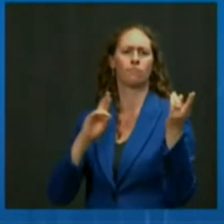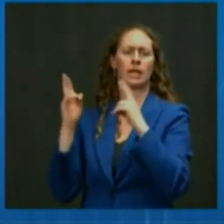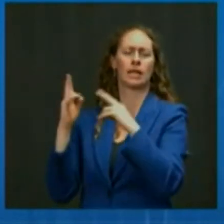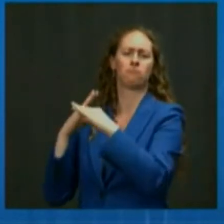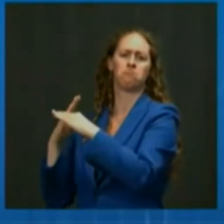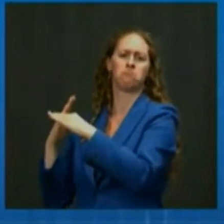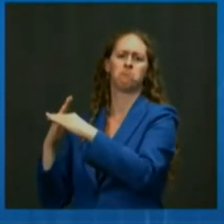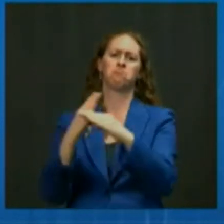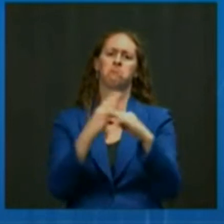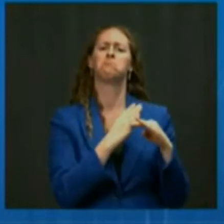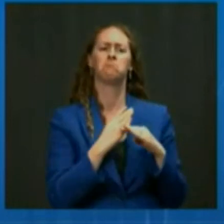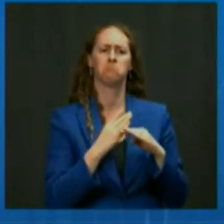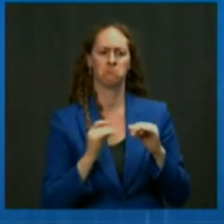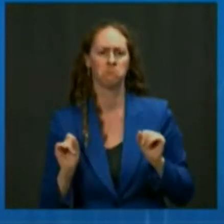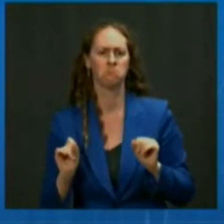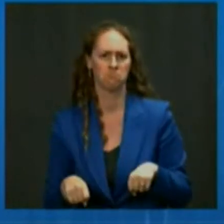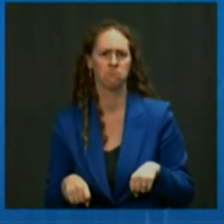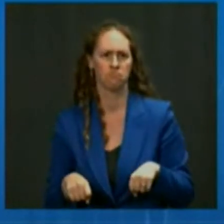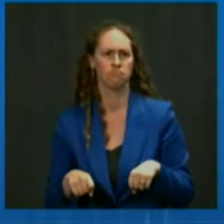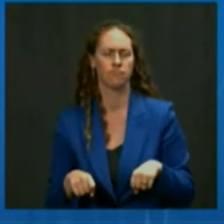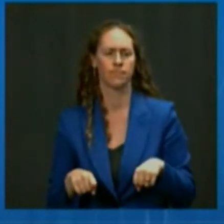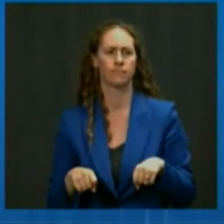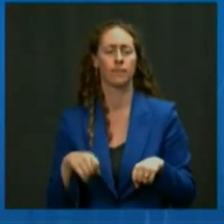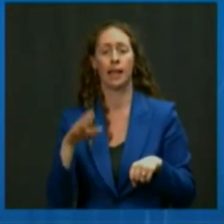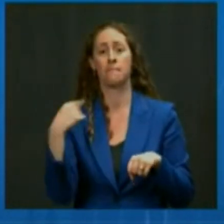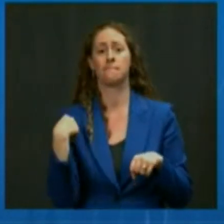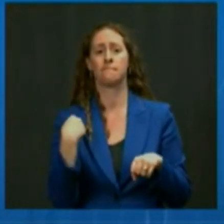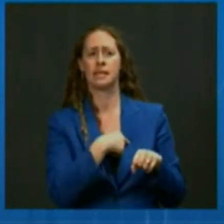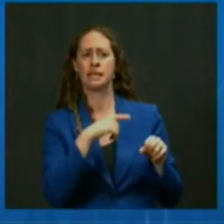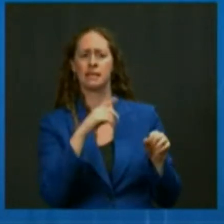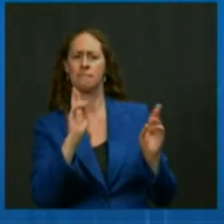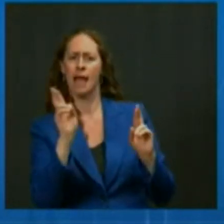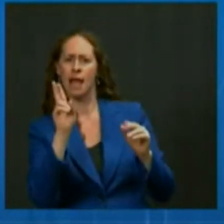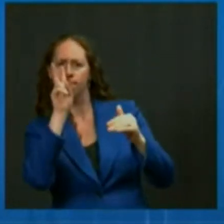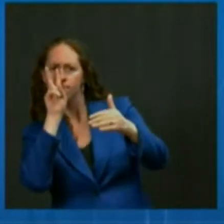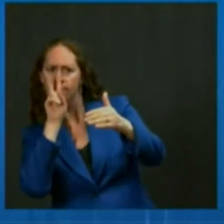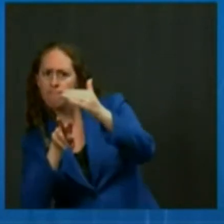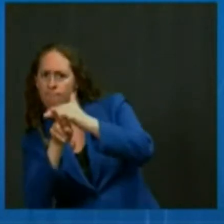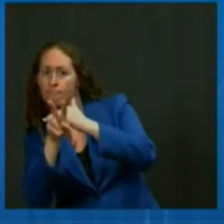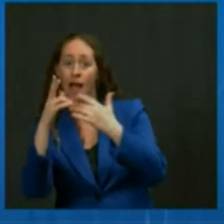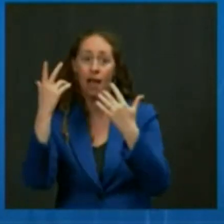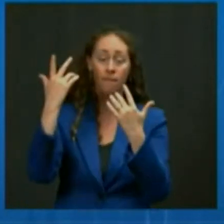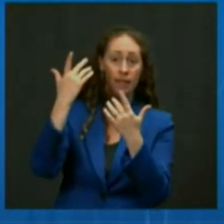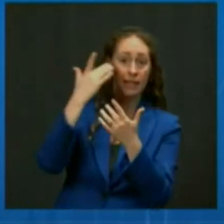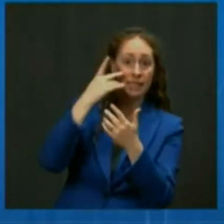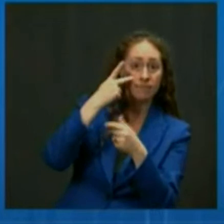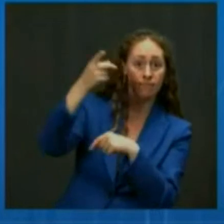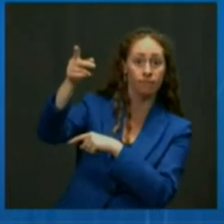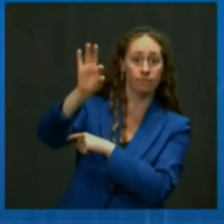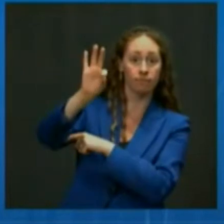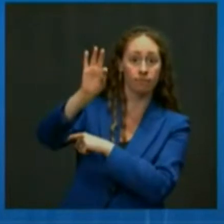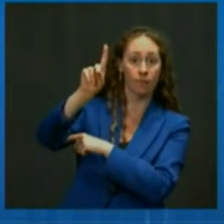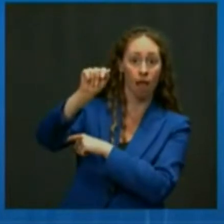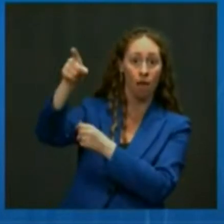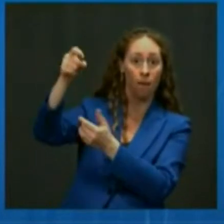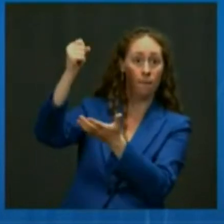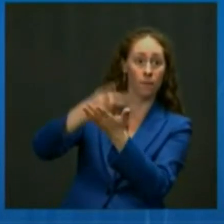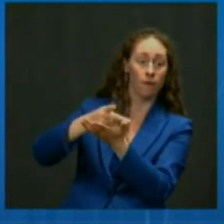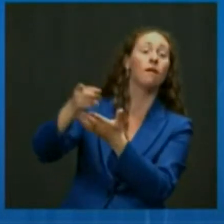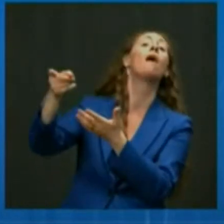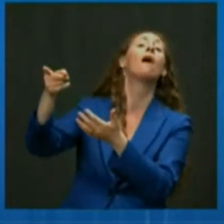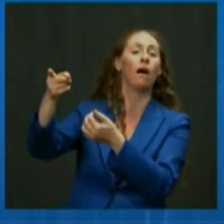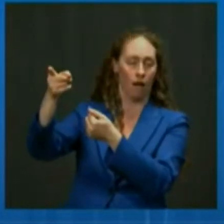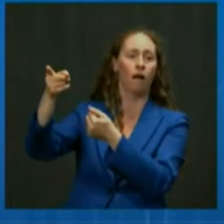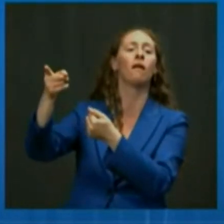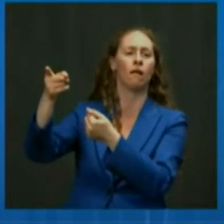our recommendation, and down the line, again, pending the advice and the review of the FDA and ACIP, the Advisory Committee